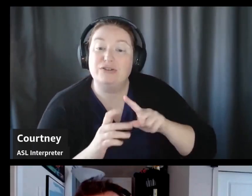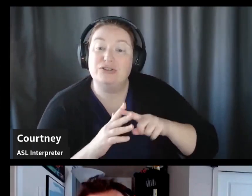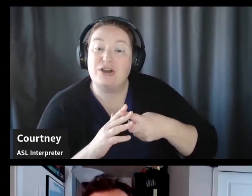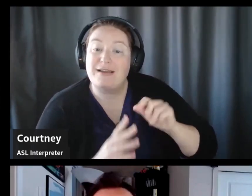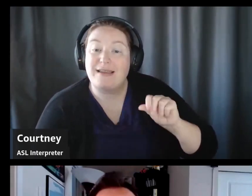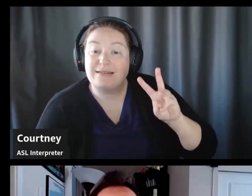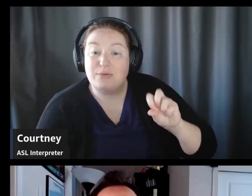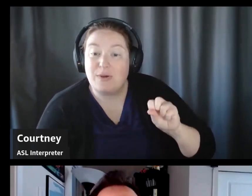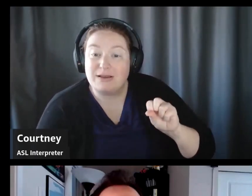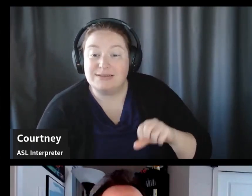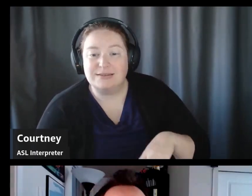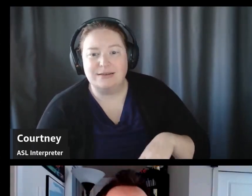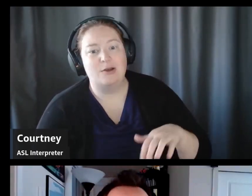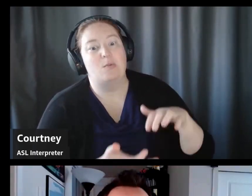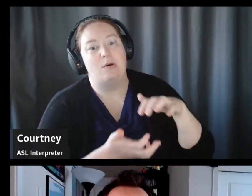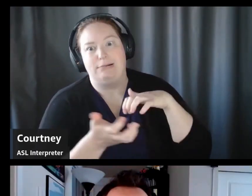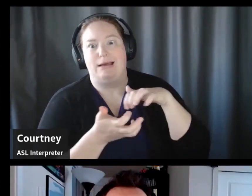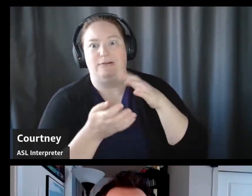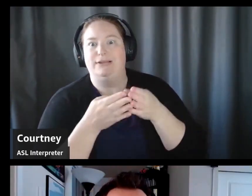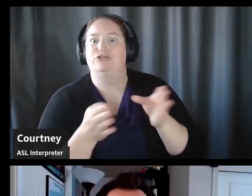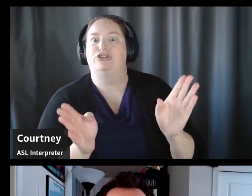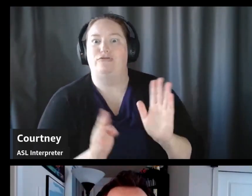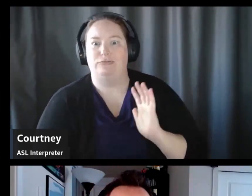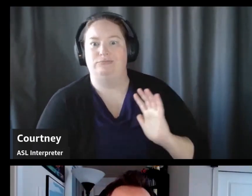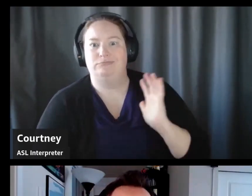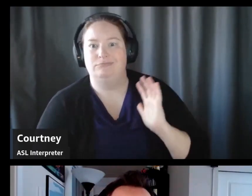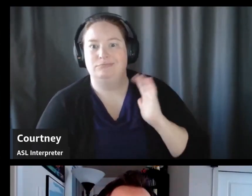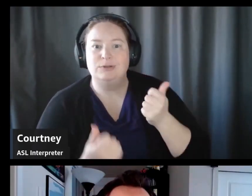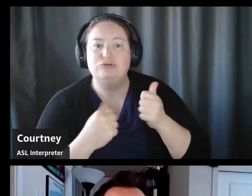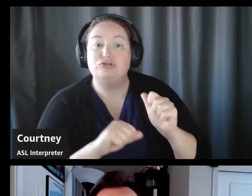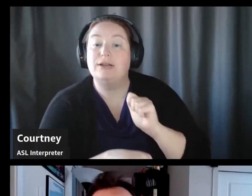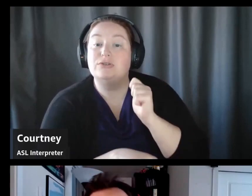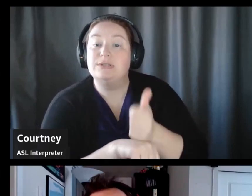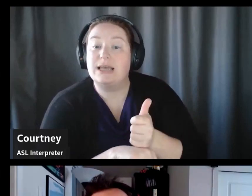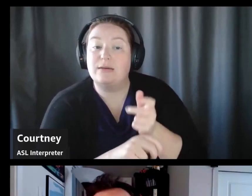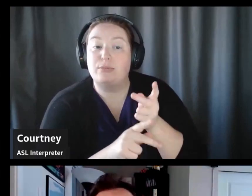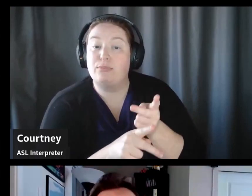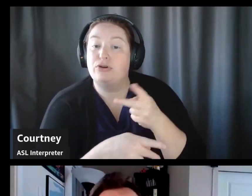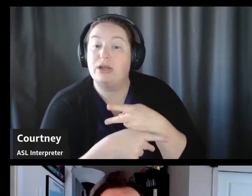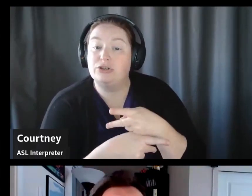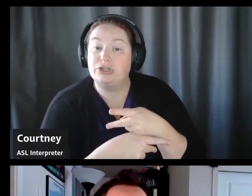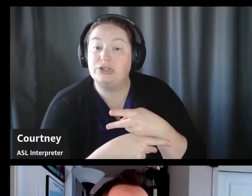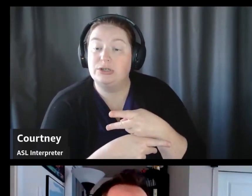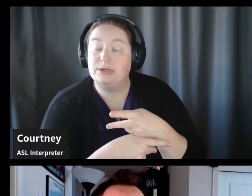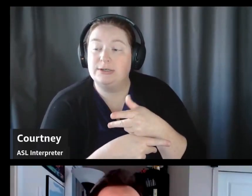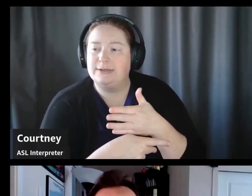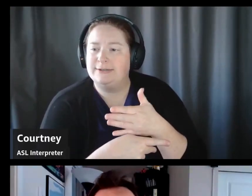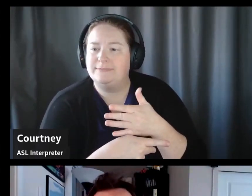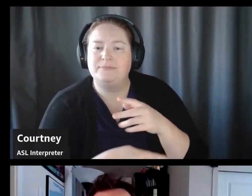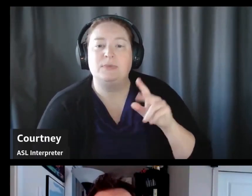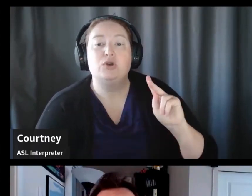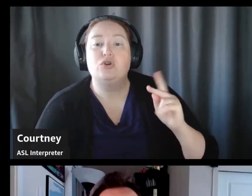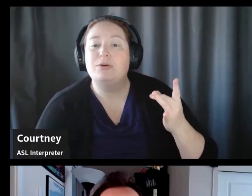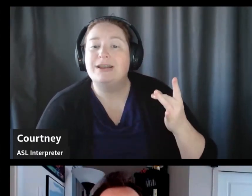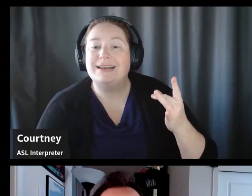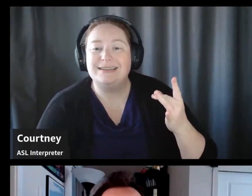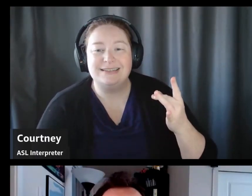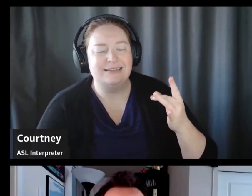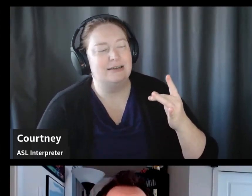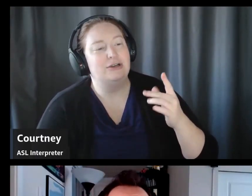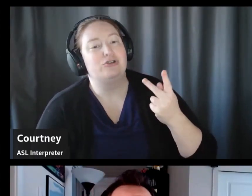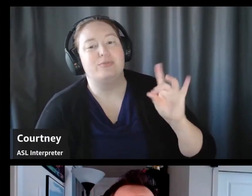AWS, in cloud in general, I was trying to set up a production Kubernetes cluster and